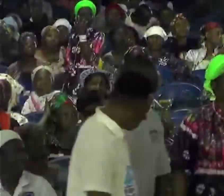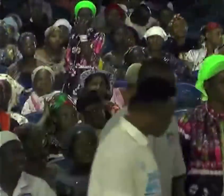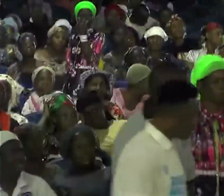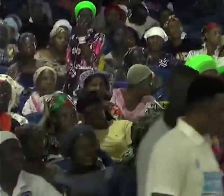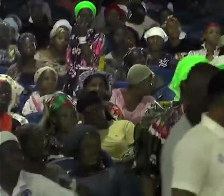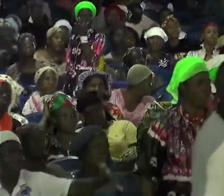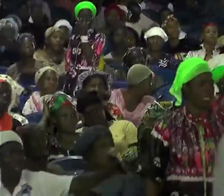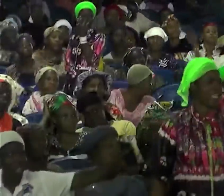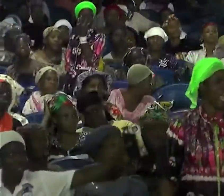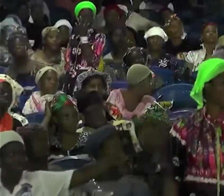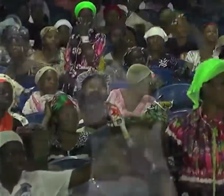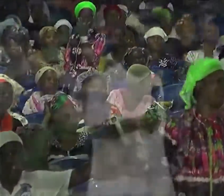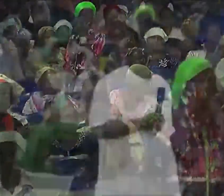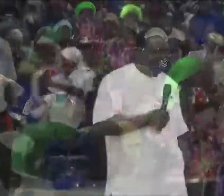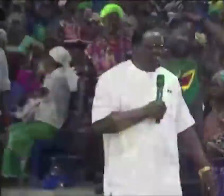Okusawara.